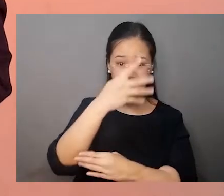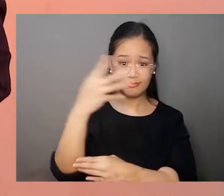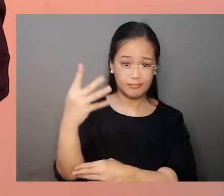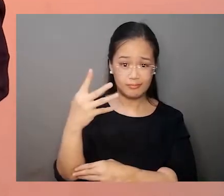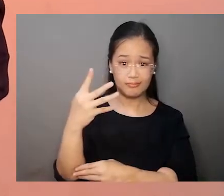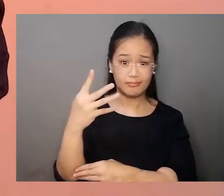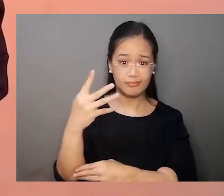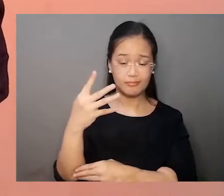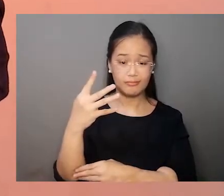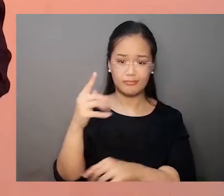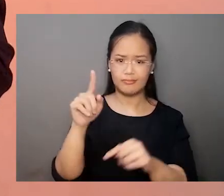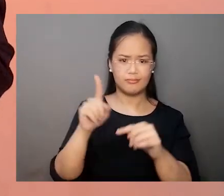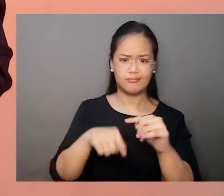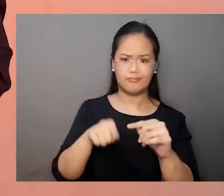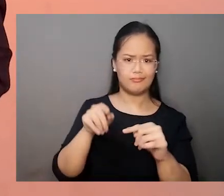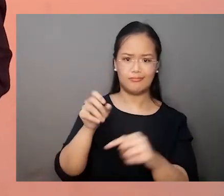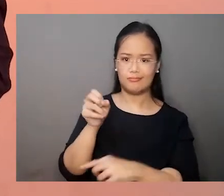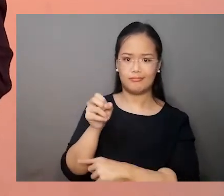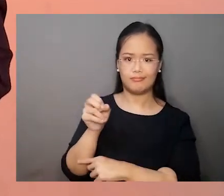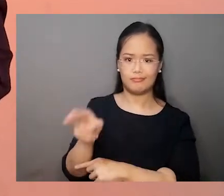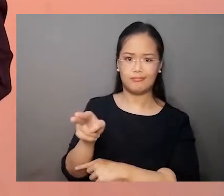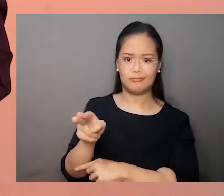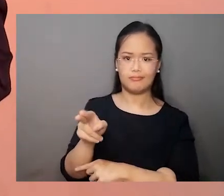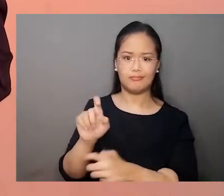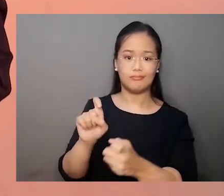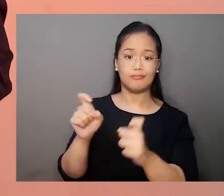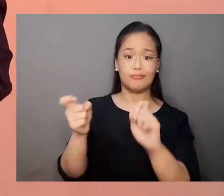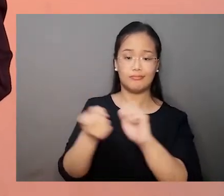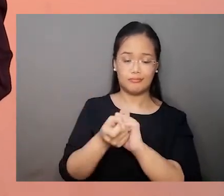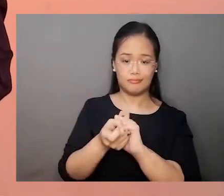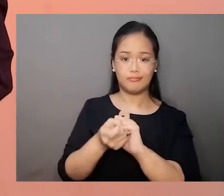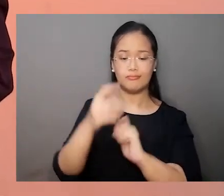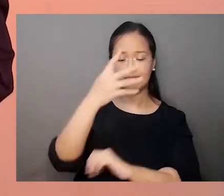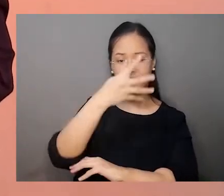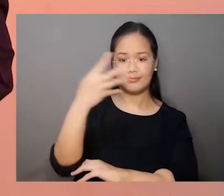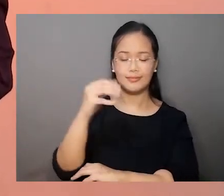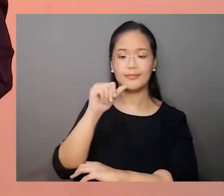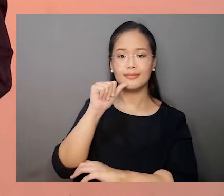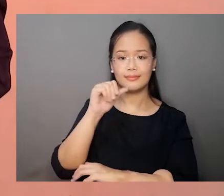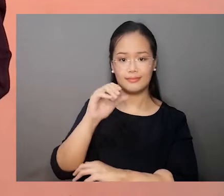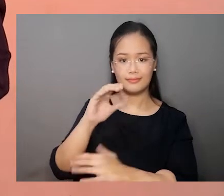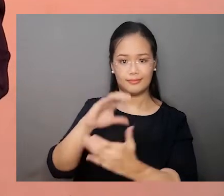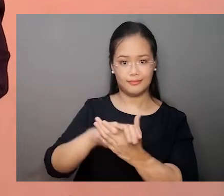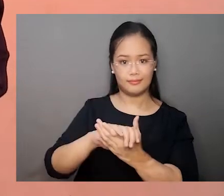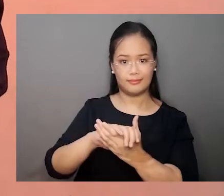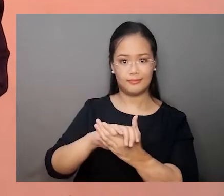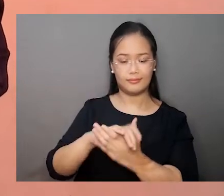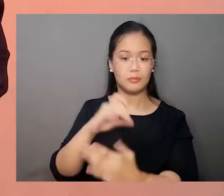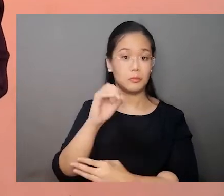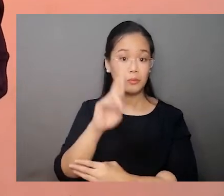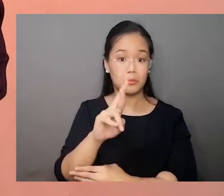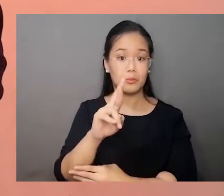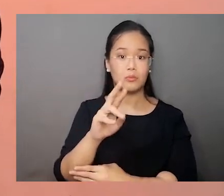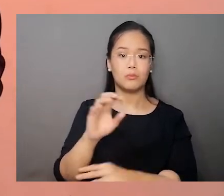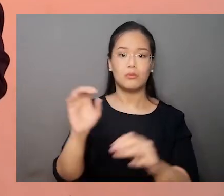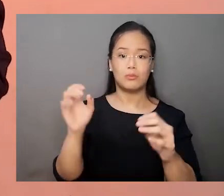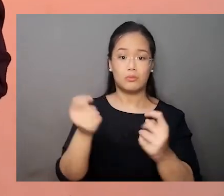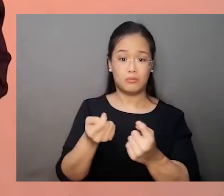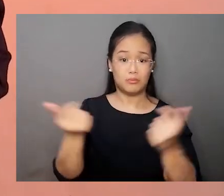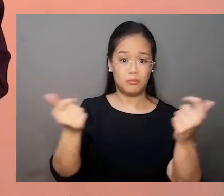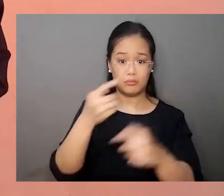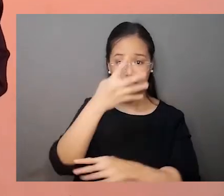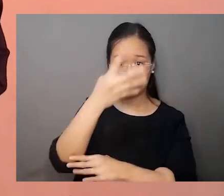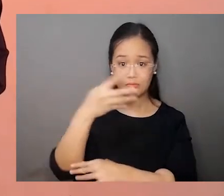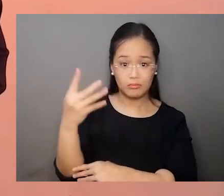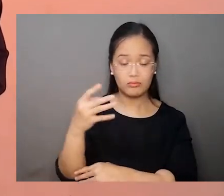shall automatically change the nationality of the wife, render her stateless, or force upon her